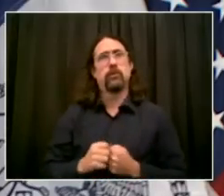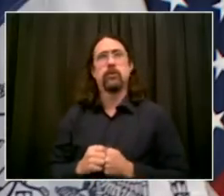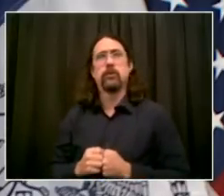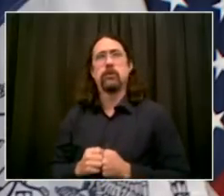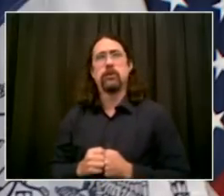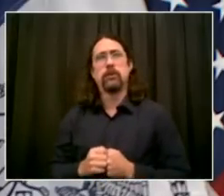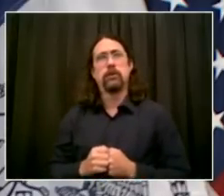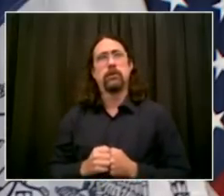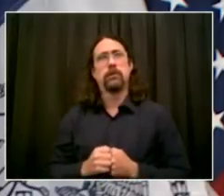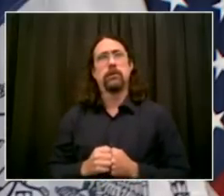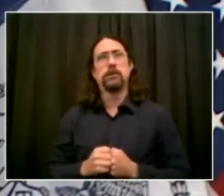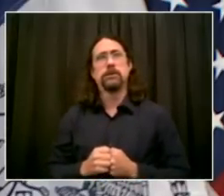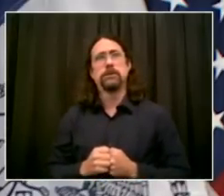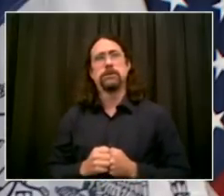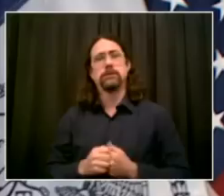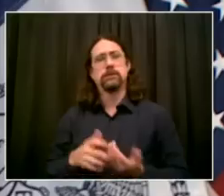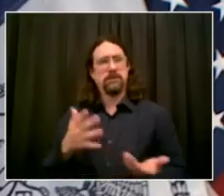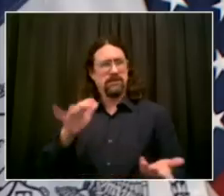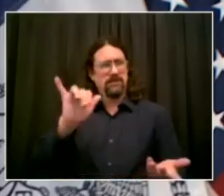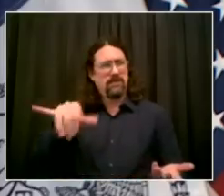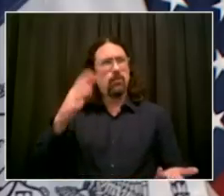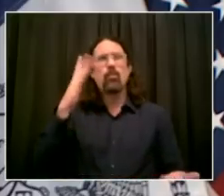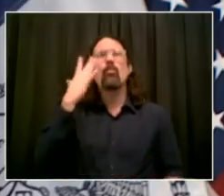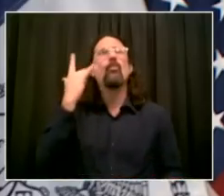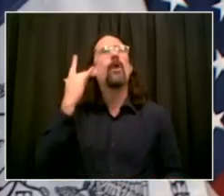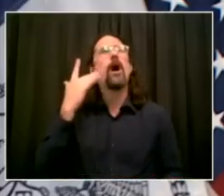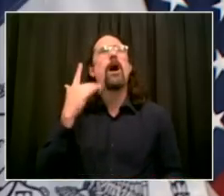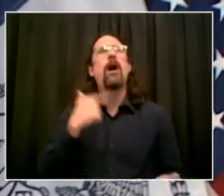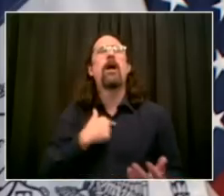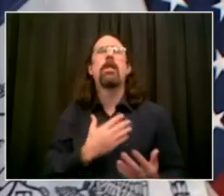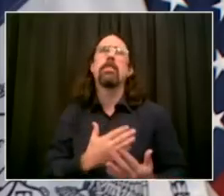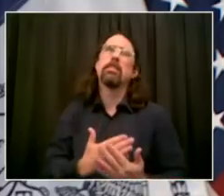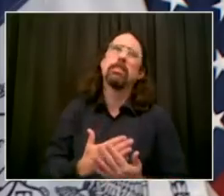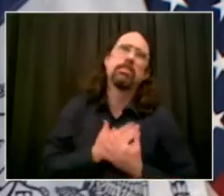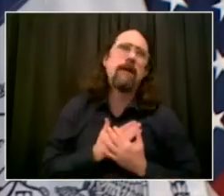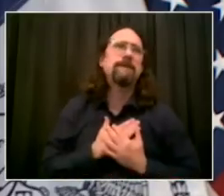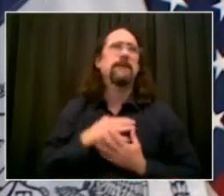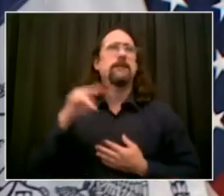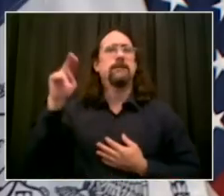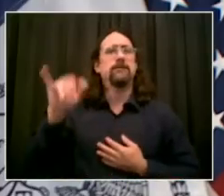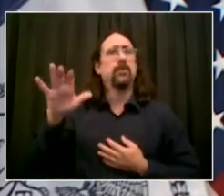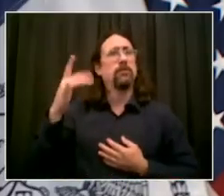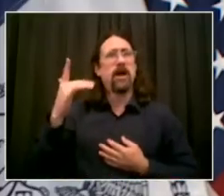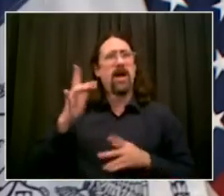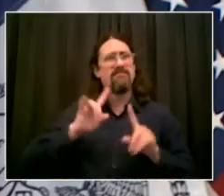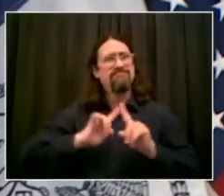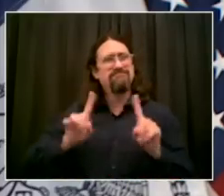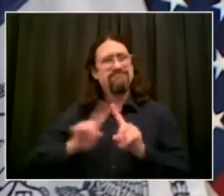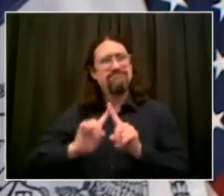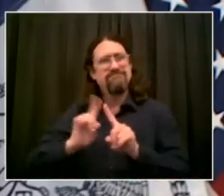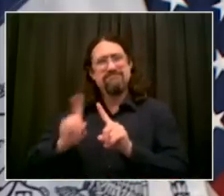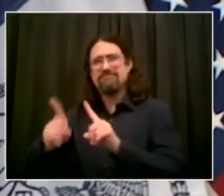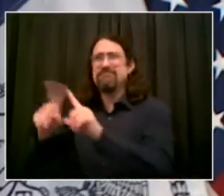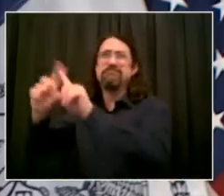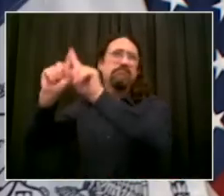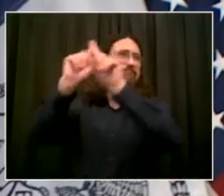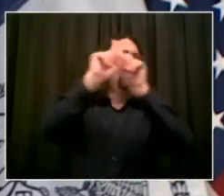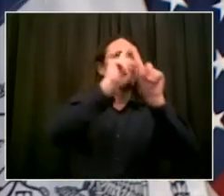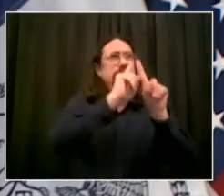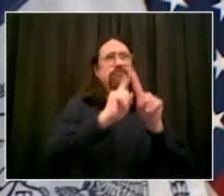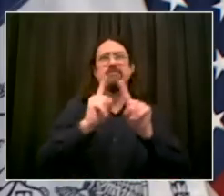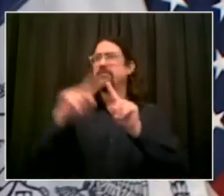it might not be the great success story New York City always has been. But here we make it work. And not only in